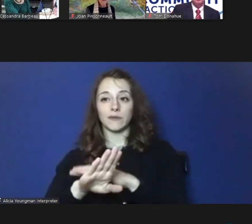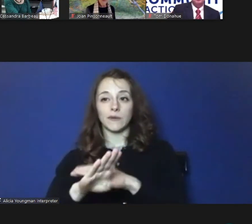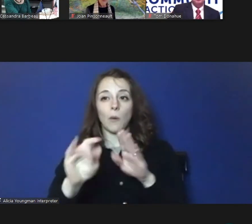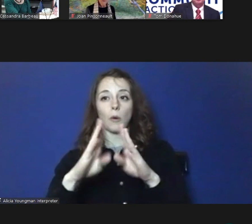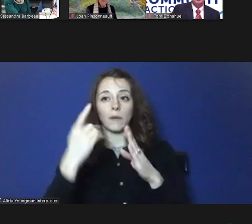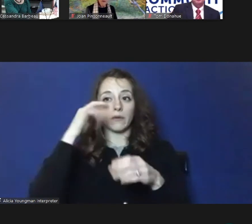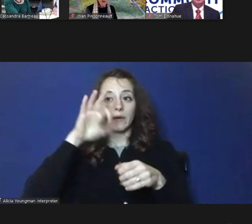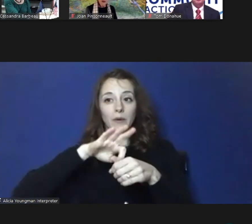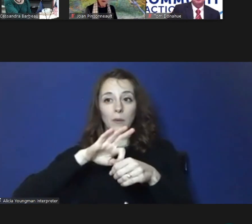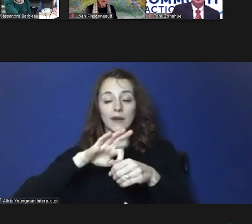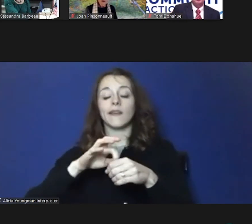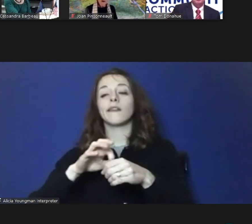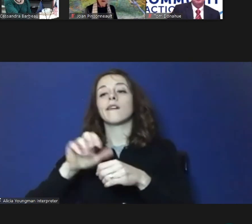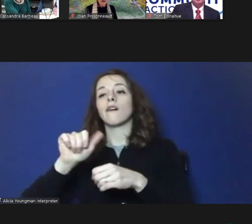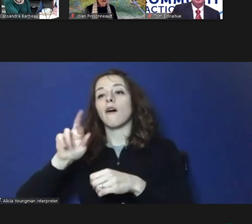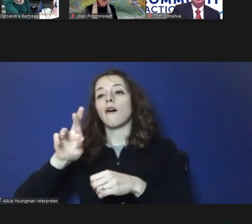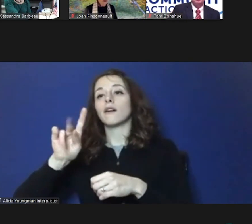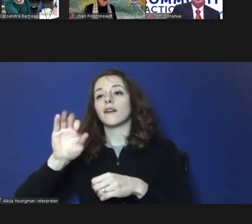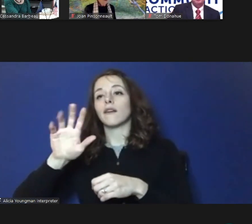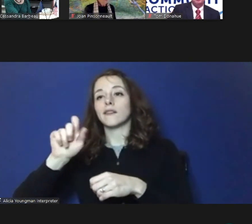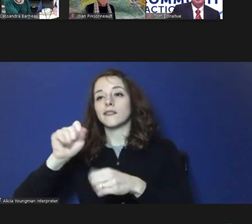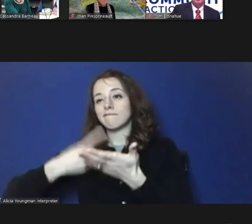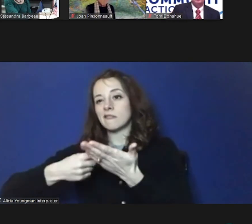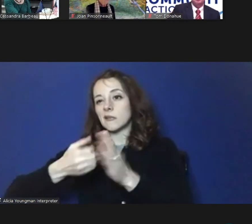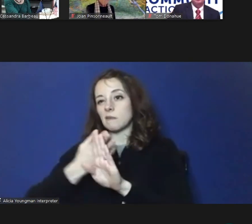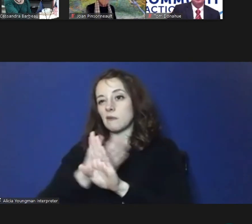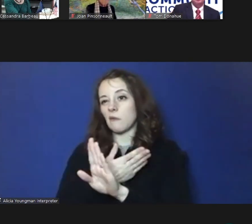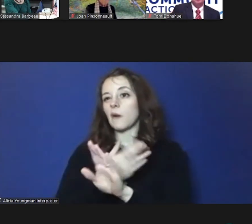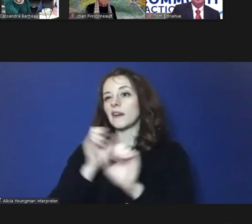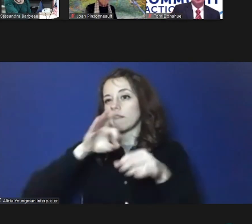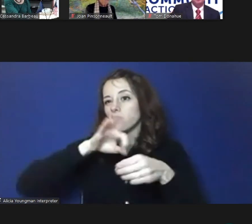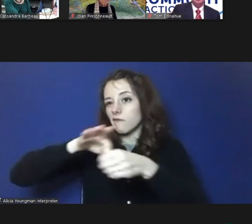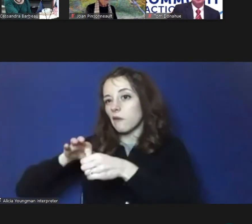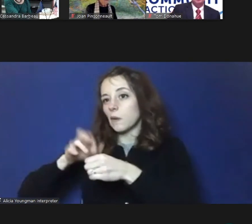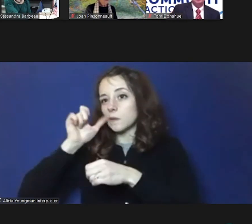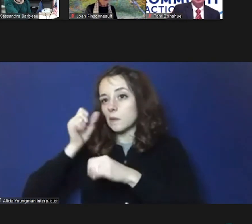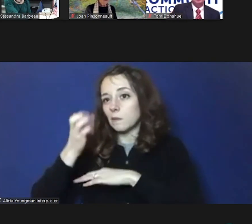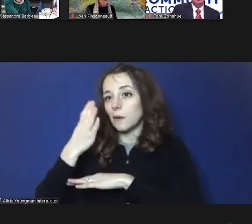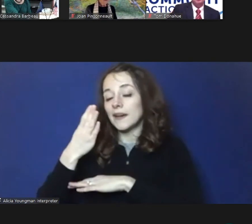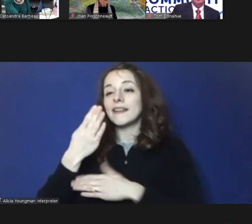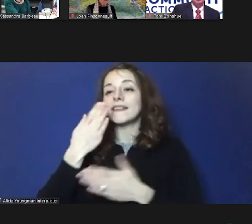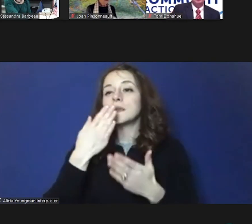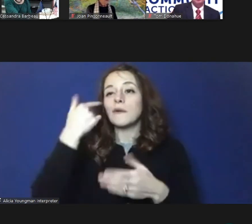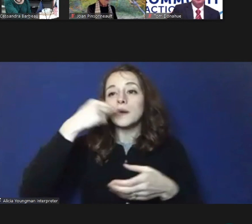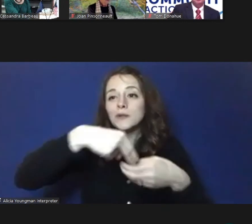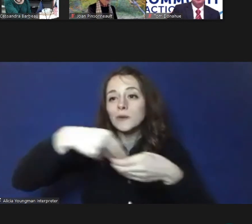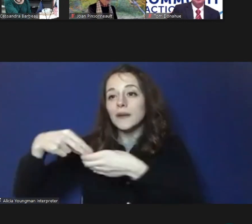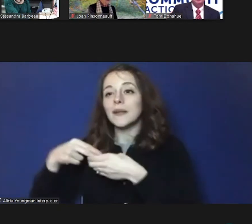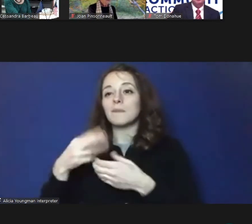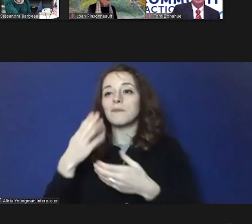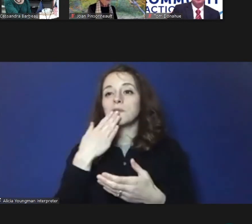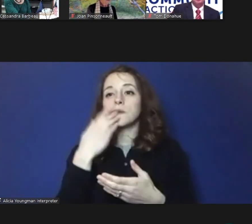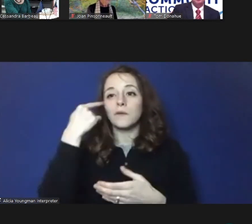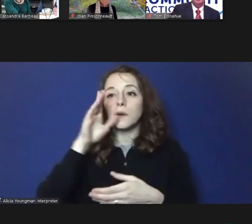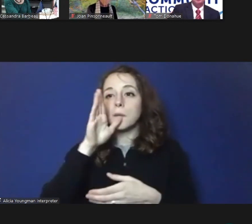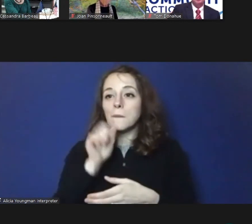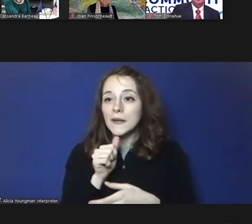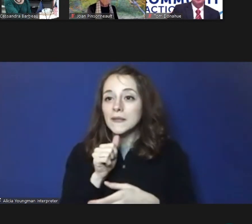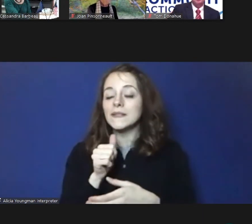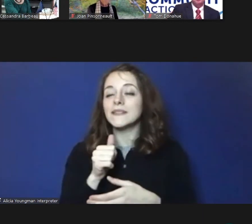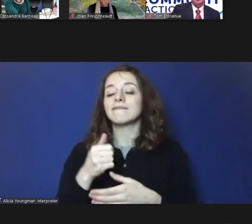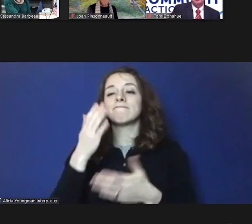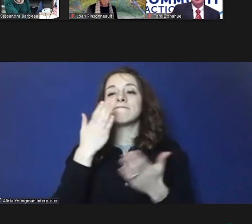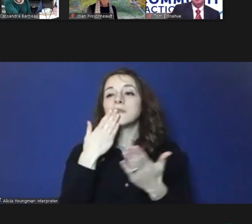the articles we discussed before. Thank you for all attending and thank you for your patience. Thank you for everybody who spoke tonight. Good